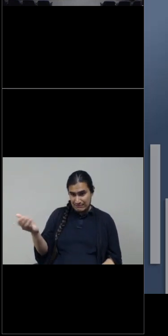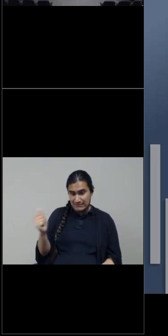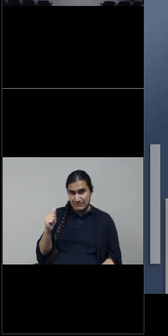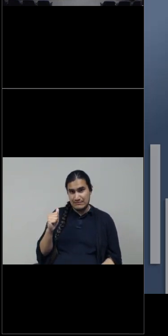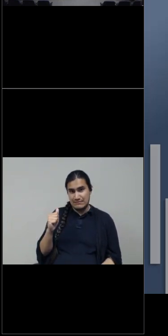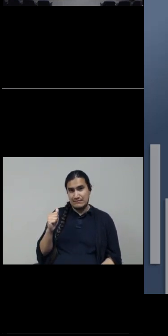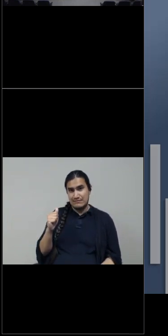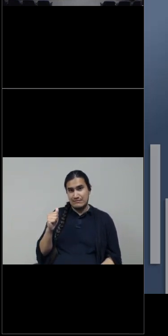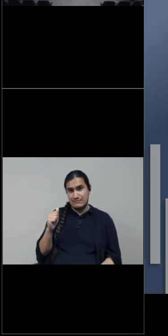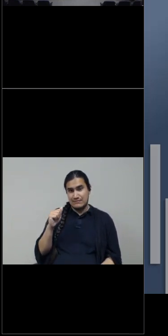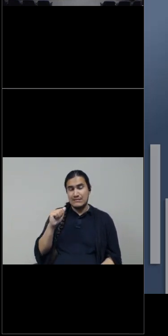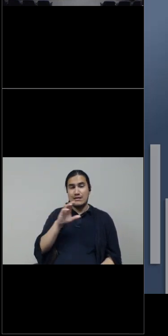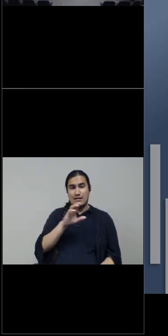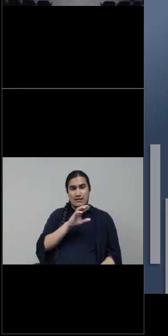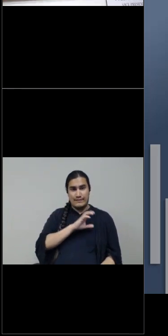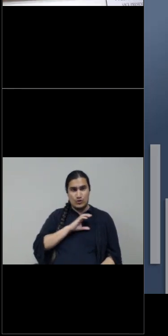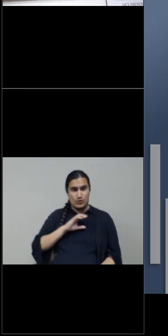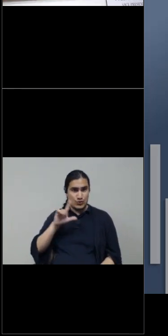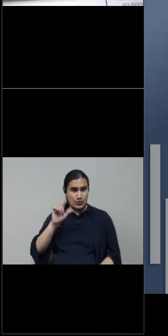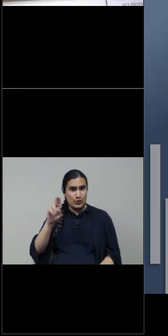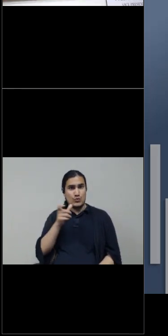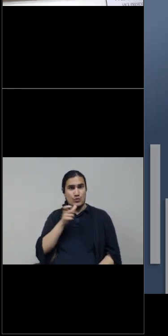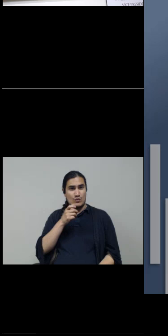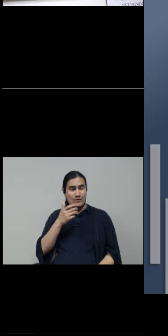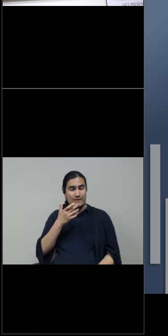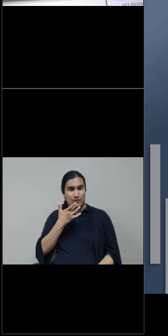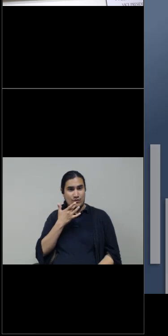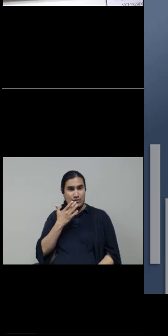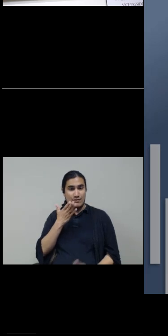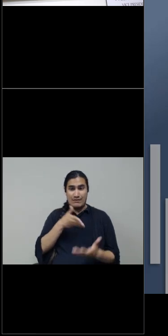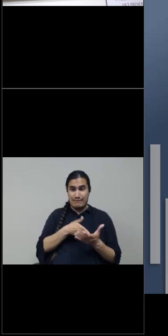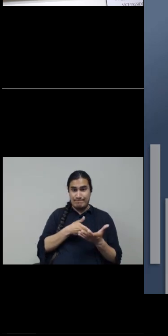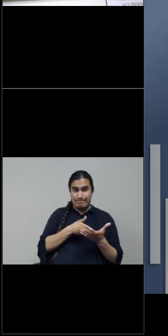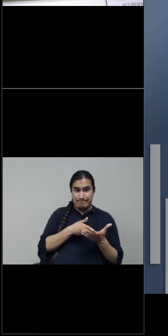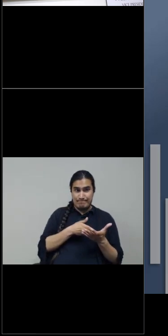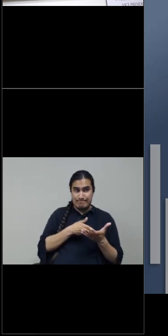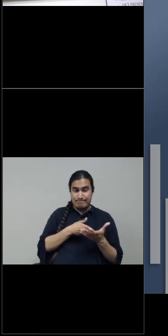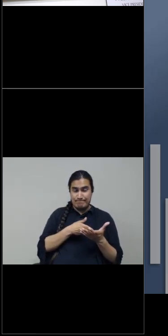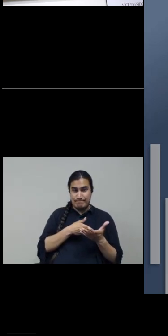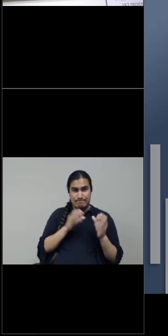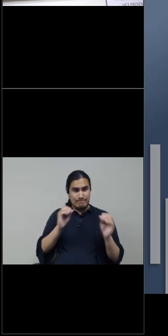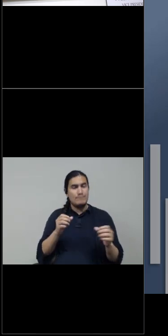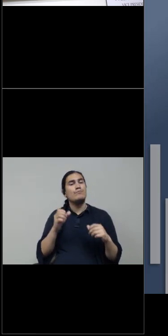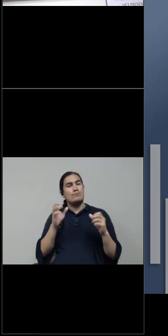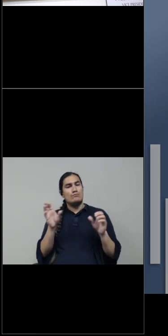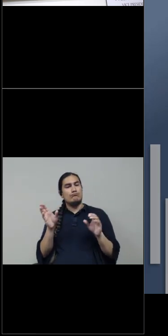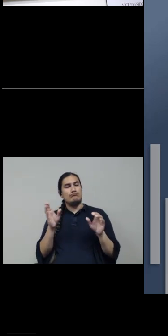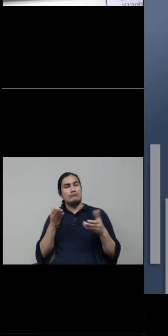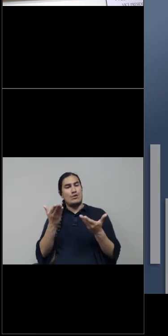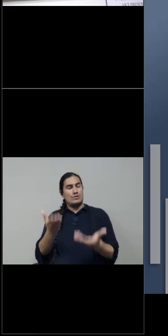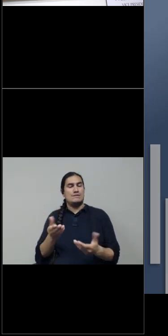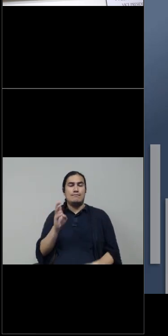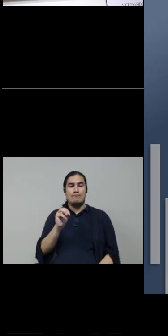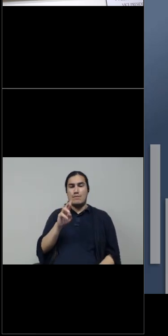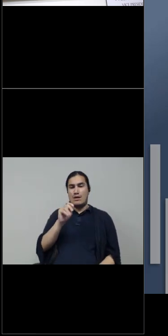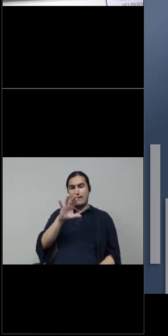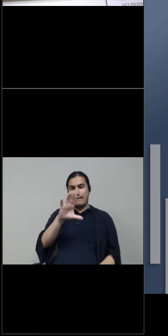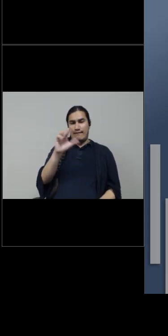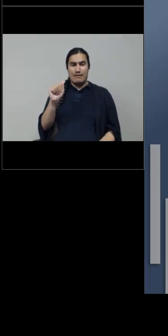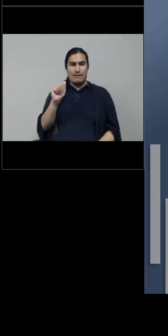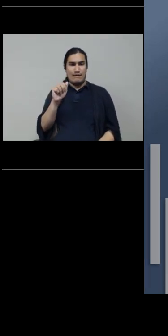Second, Commissioner Liu. All those in favor? Aye. Opposed? Motion carries. Monica,